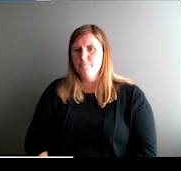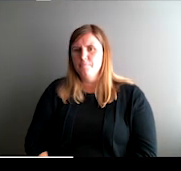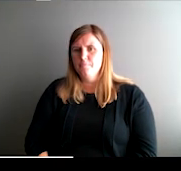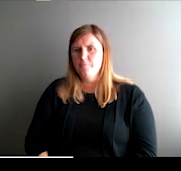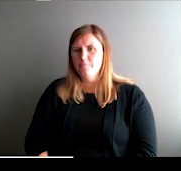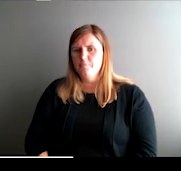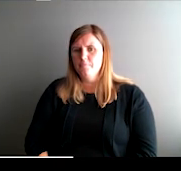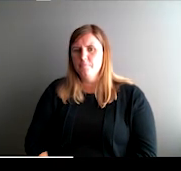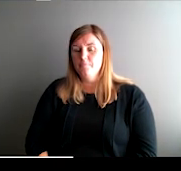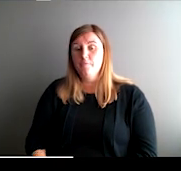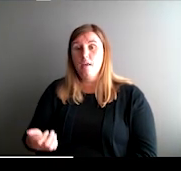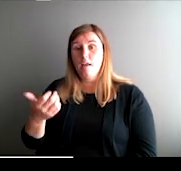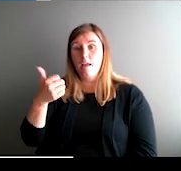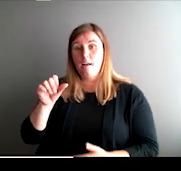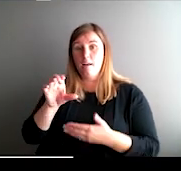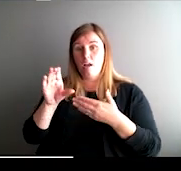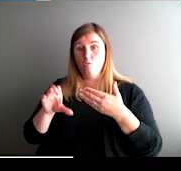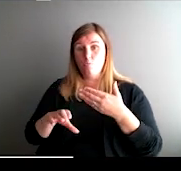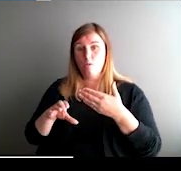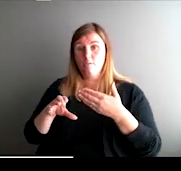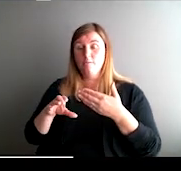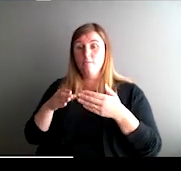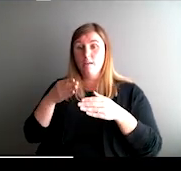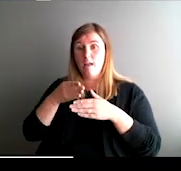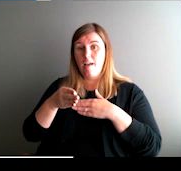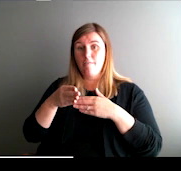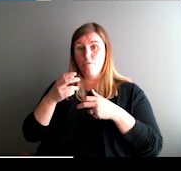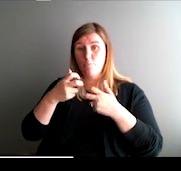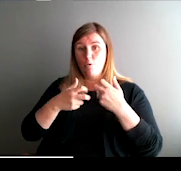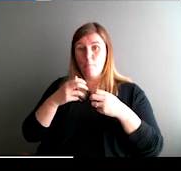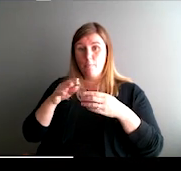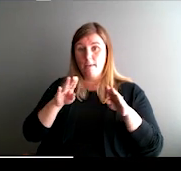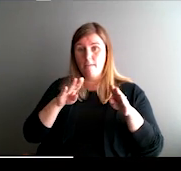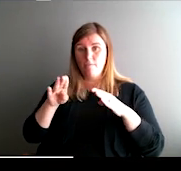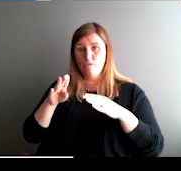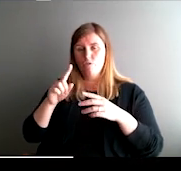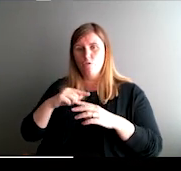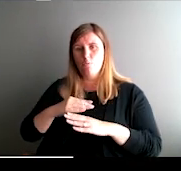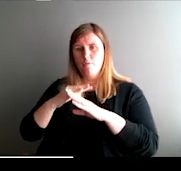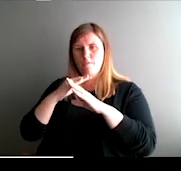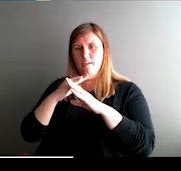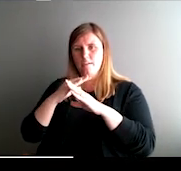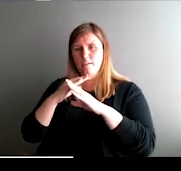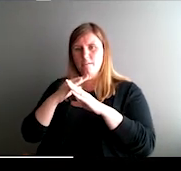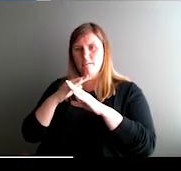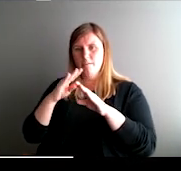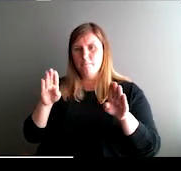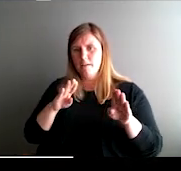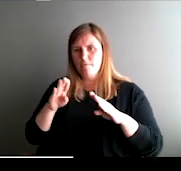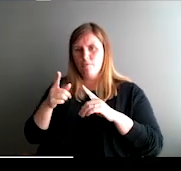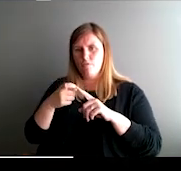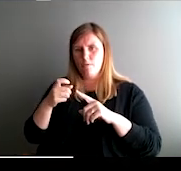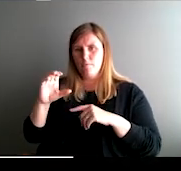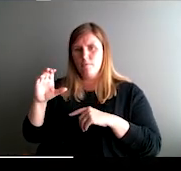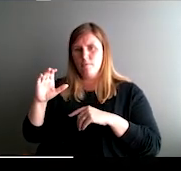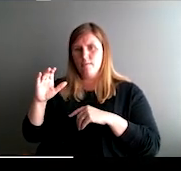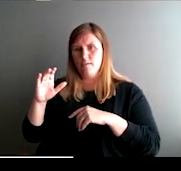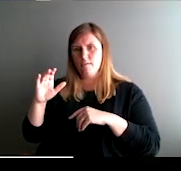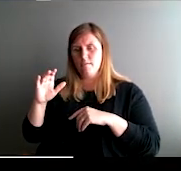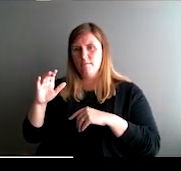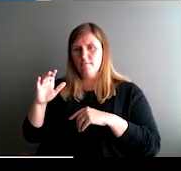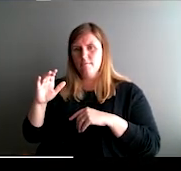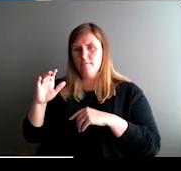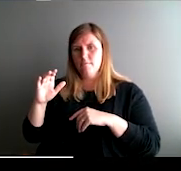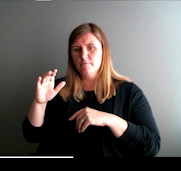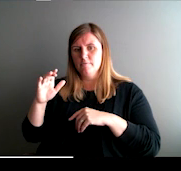Any consequence that follows the problematic behavior to prevent the behavior from contacting